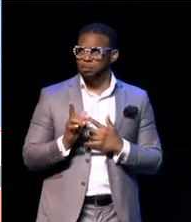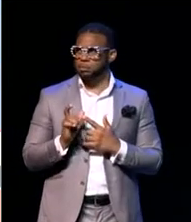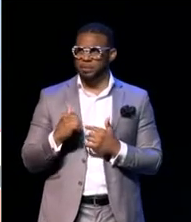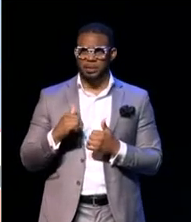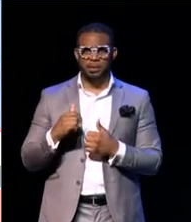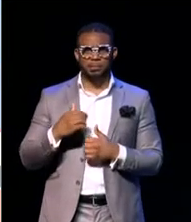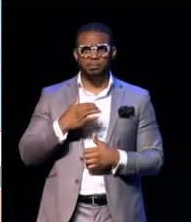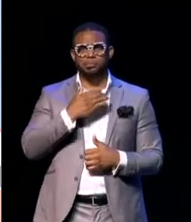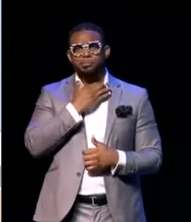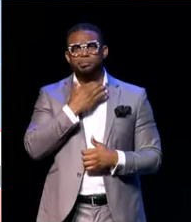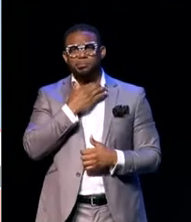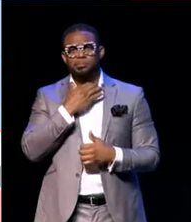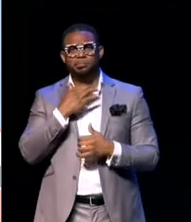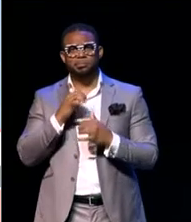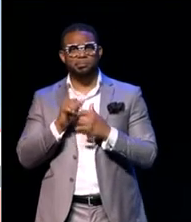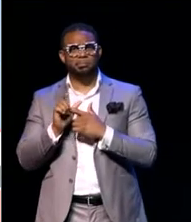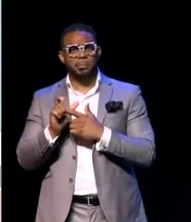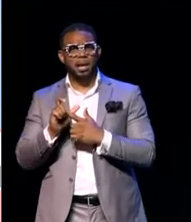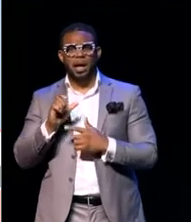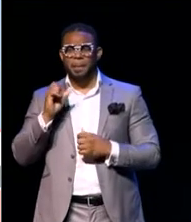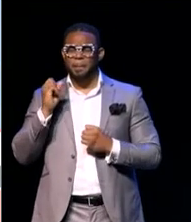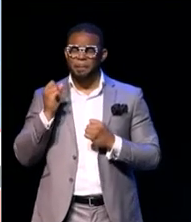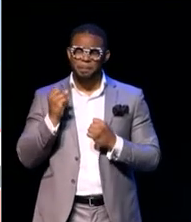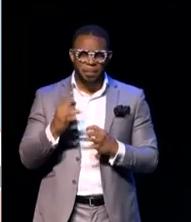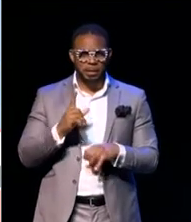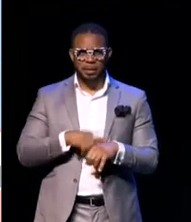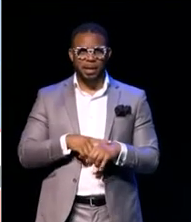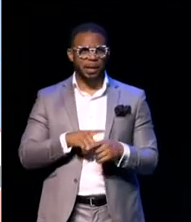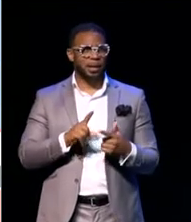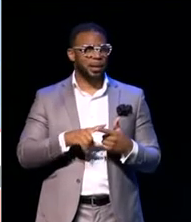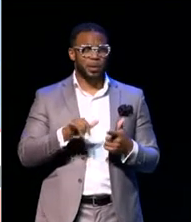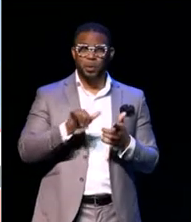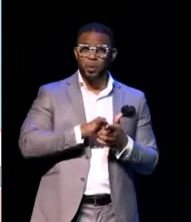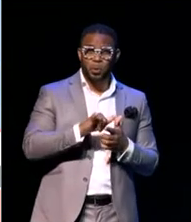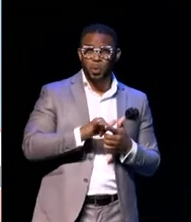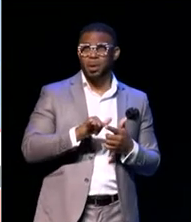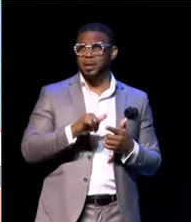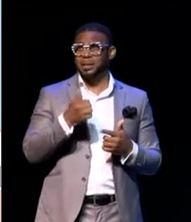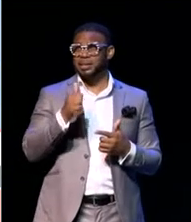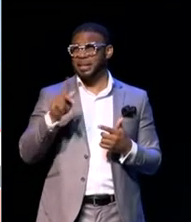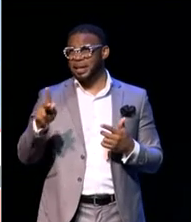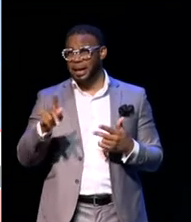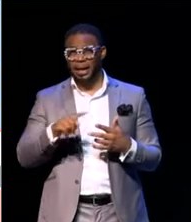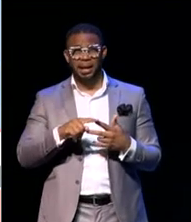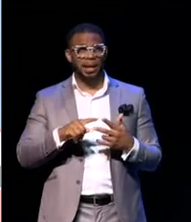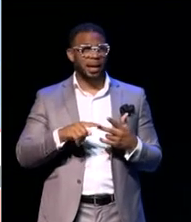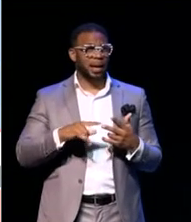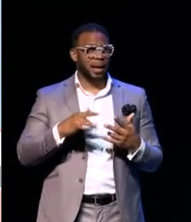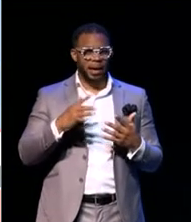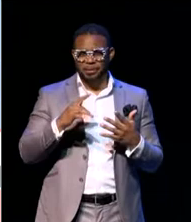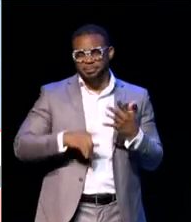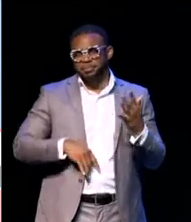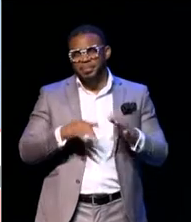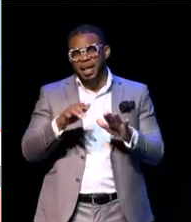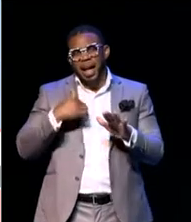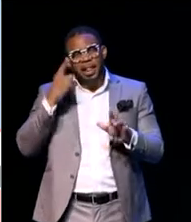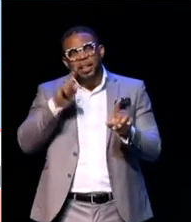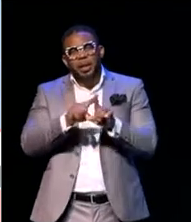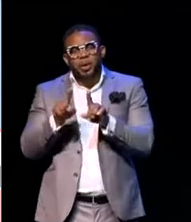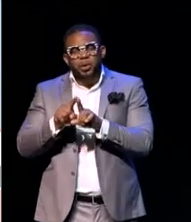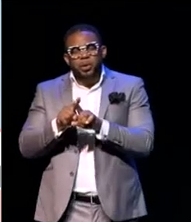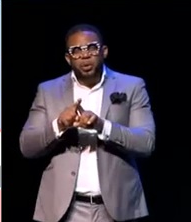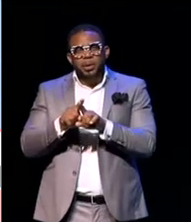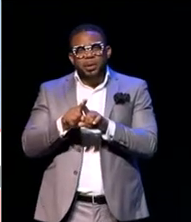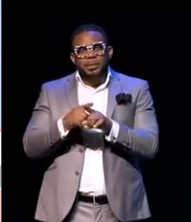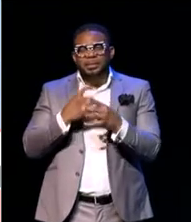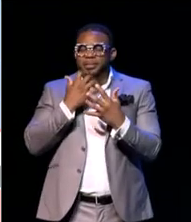in the Marine Corps Marathon multiple times, the New York Marathon 10Ks. But I think it's also